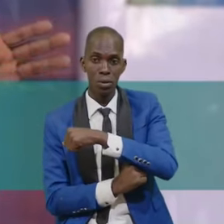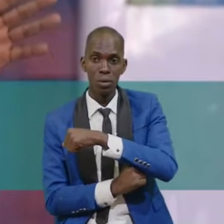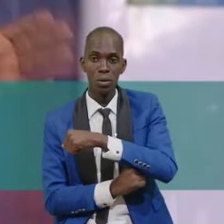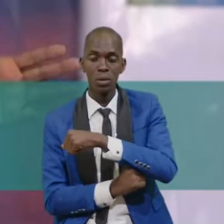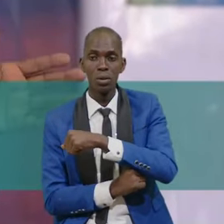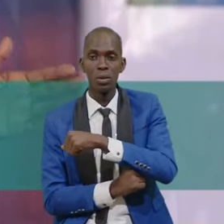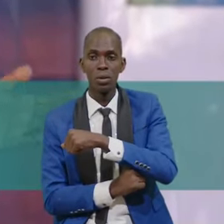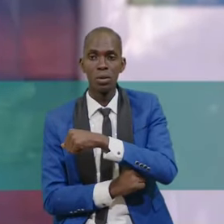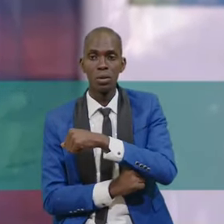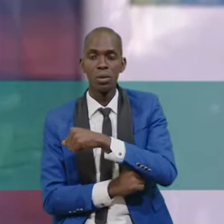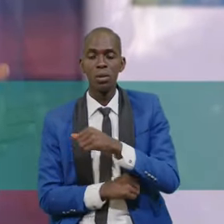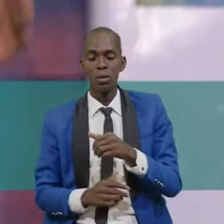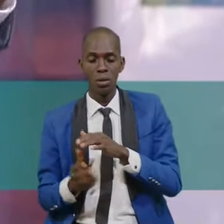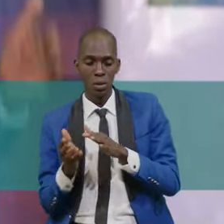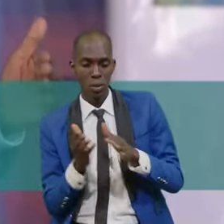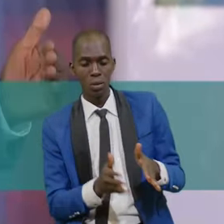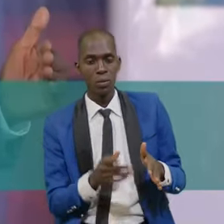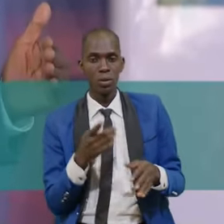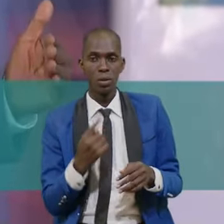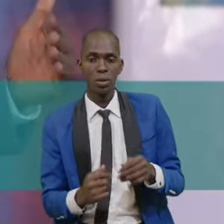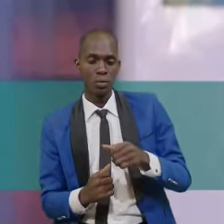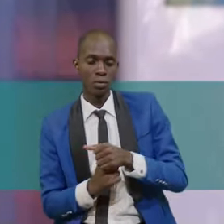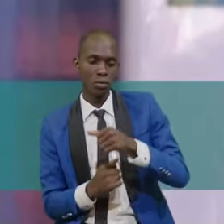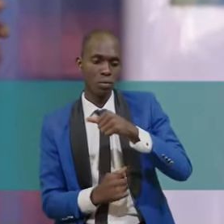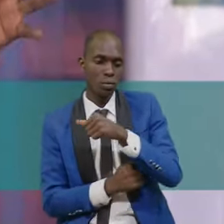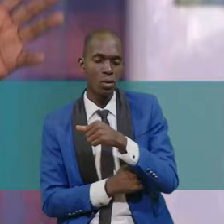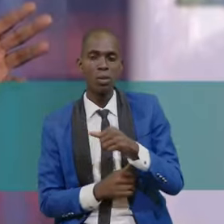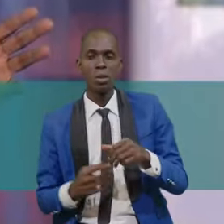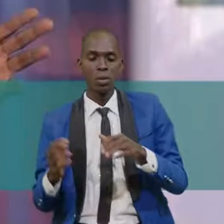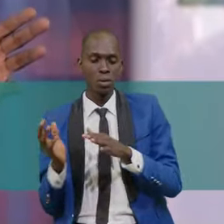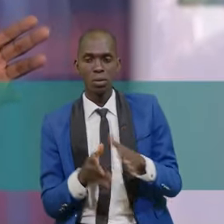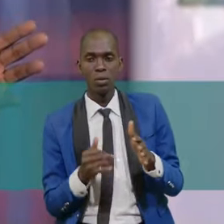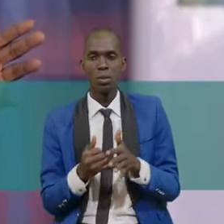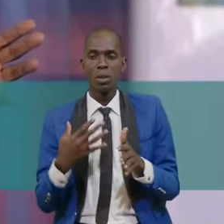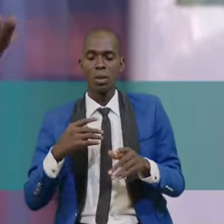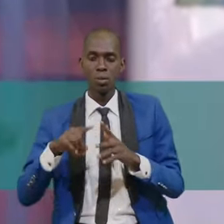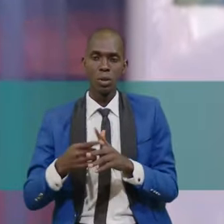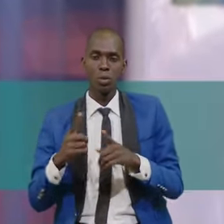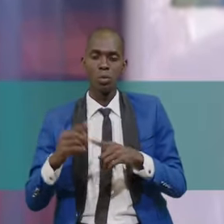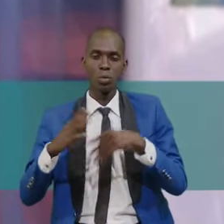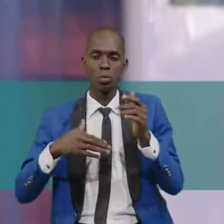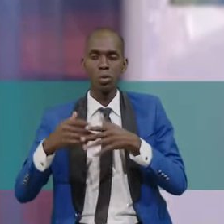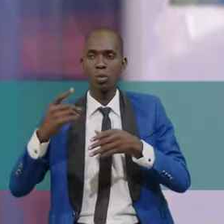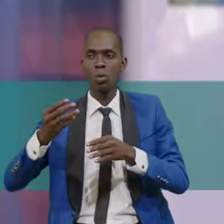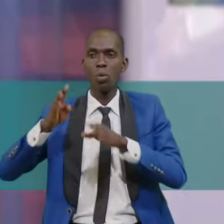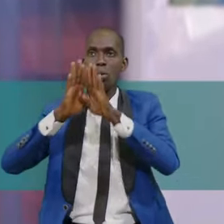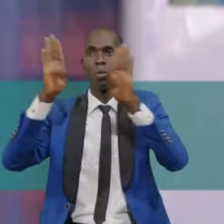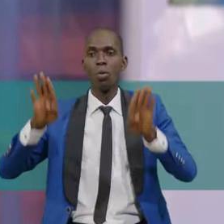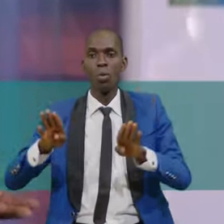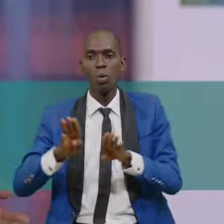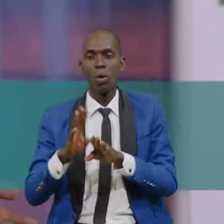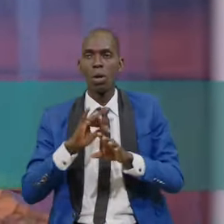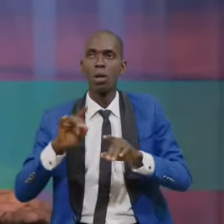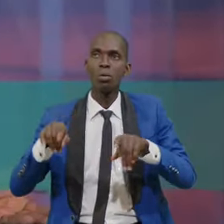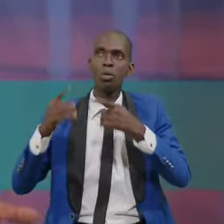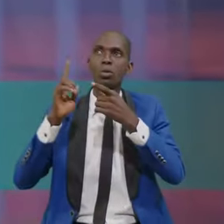leaving the foundation, let's build the walls. Let's put all the structures and let's go to the roof. We